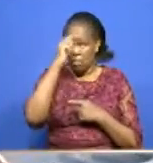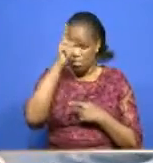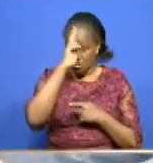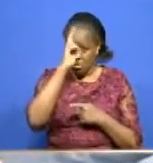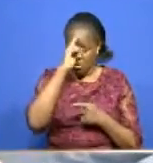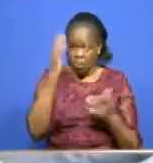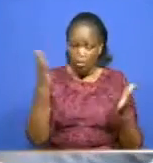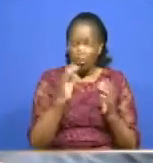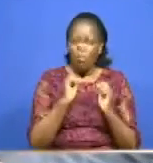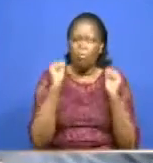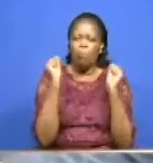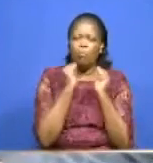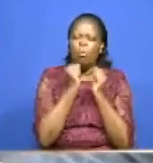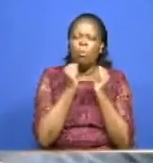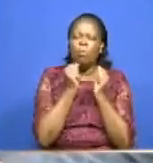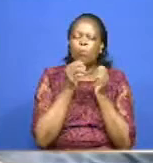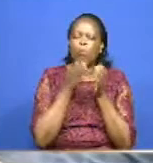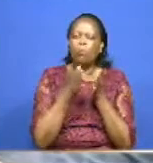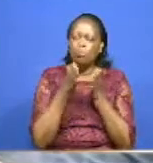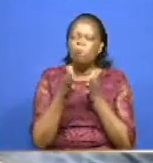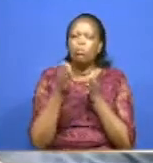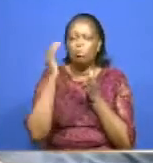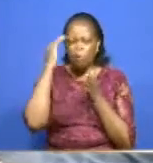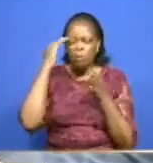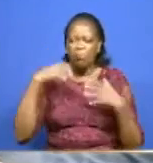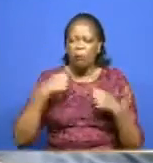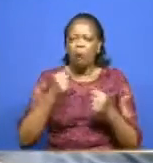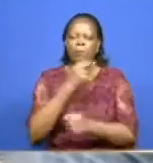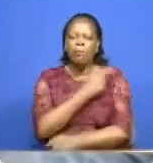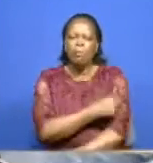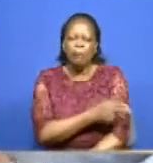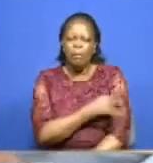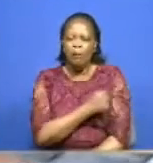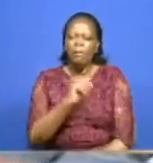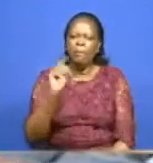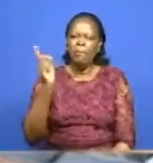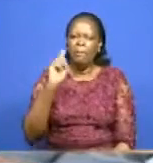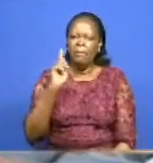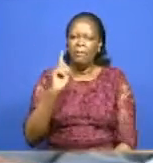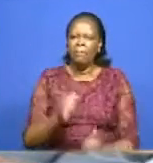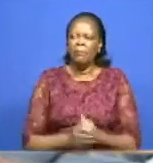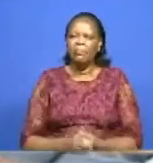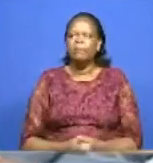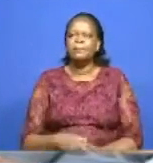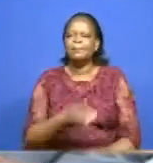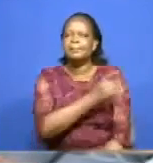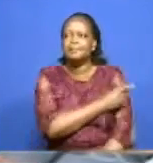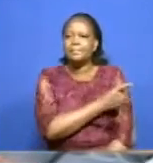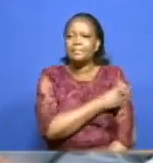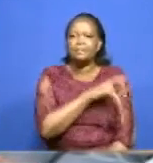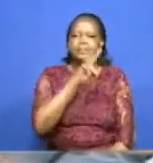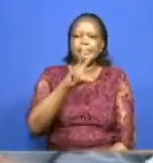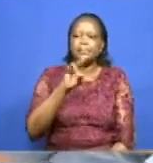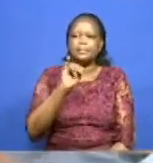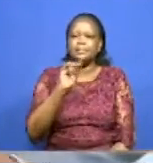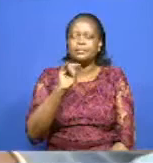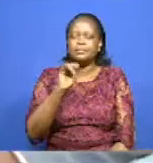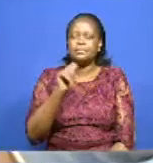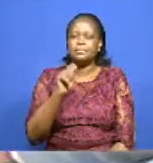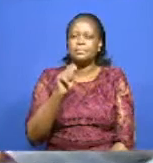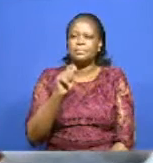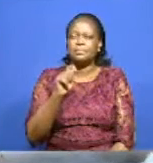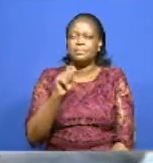Mental Health Hospital here in Lavington, Nairobi. And Dr. Vincent Magoha, the director of chaplaincy and